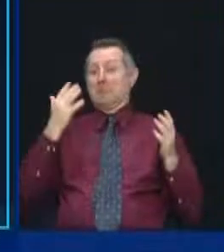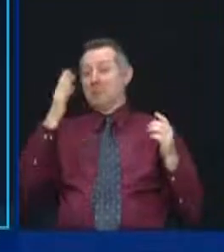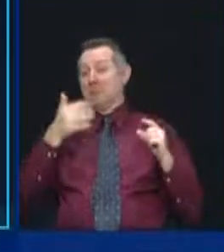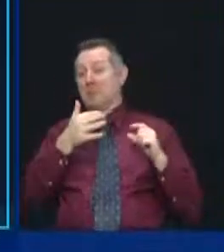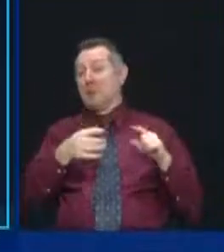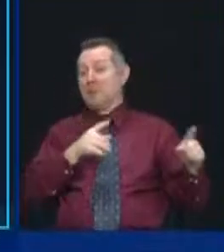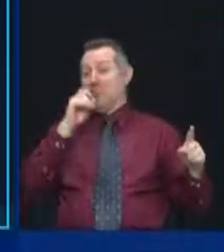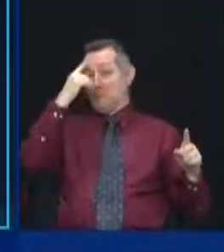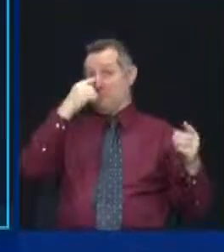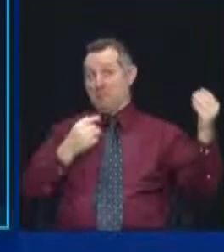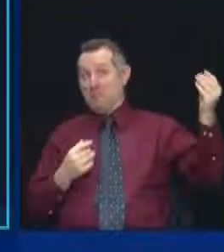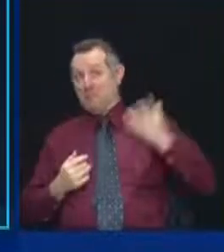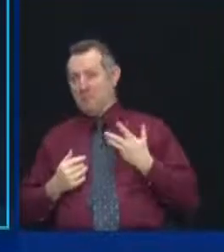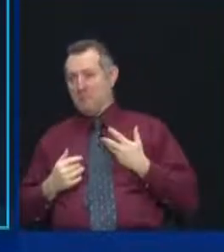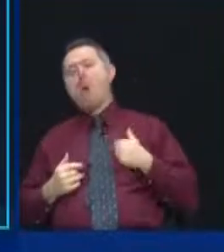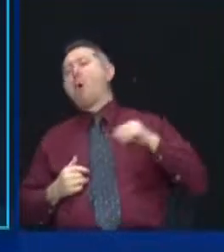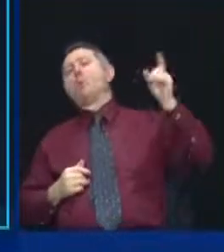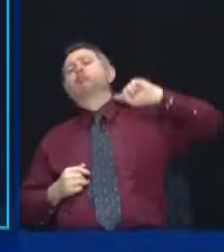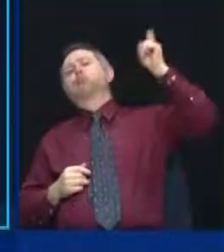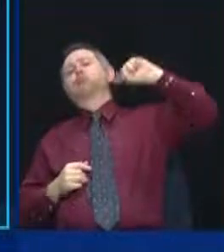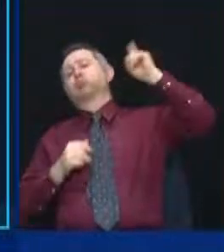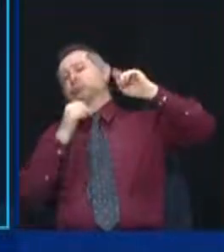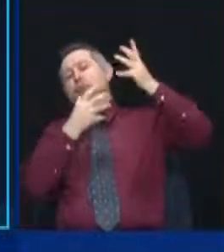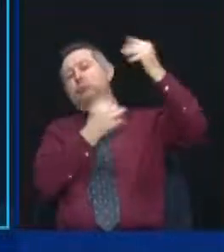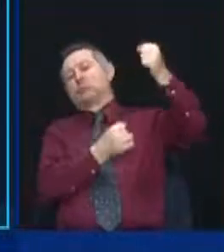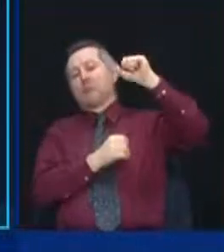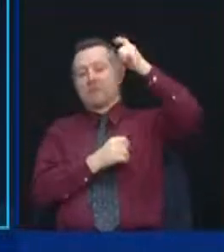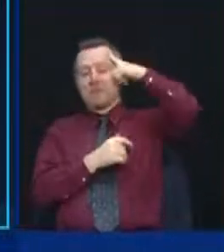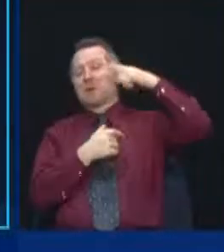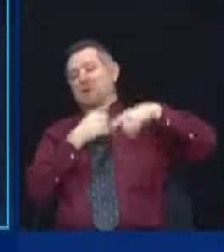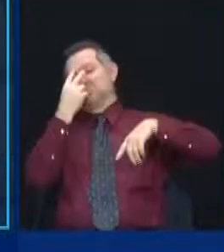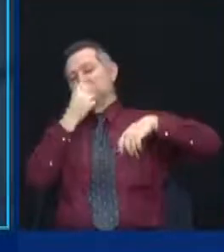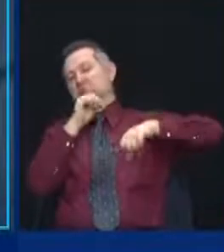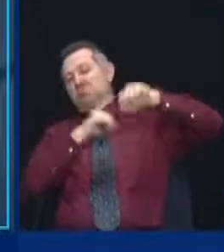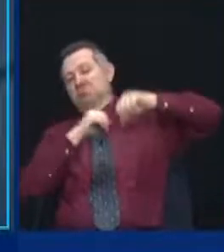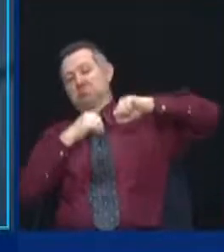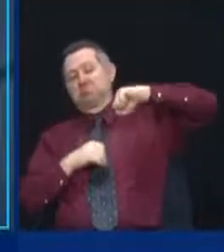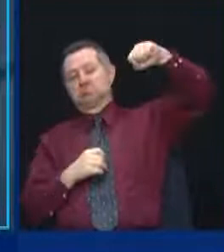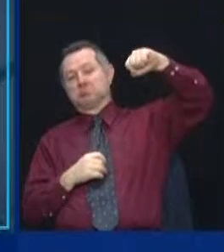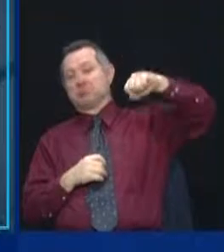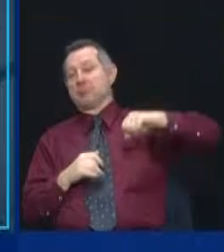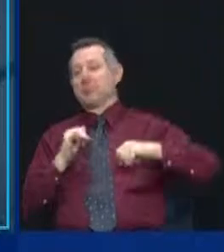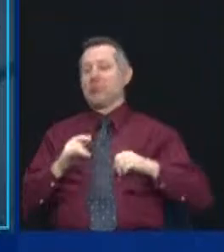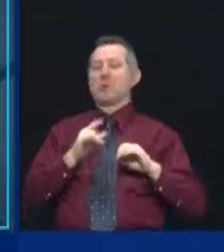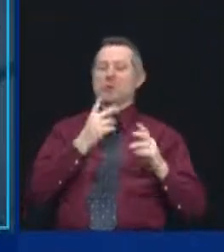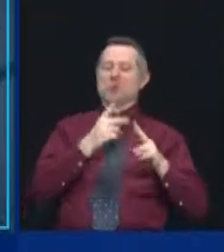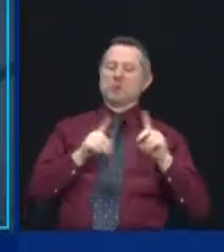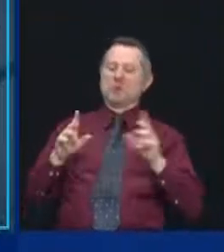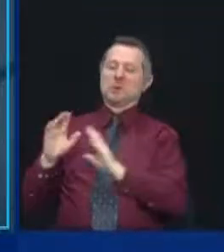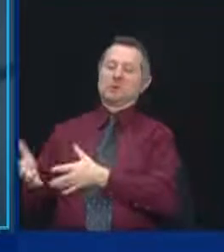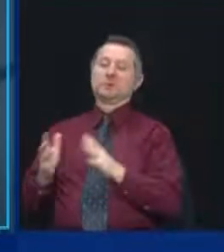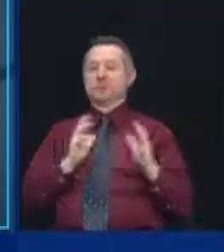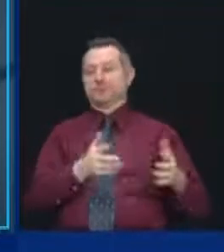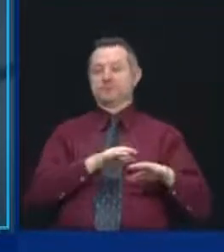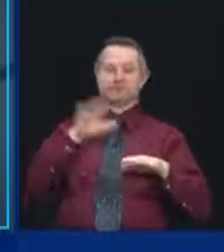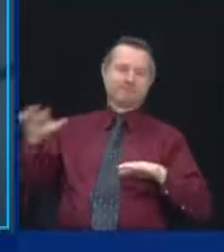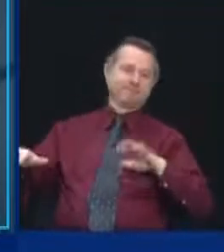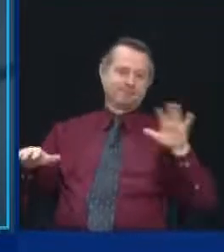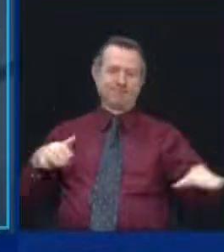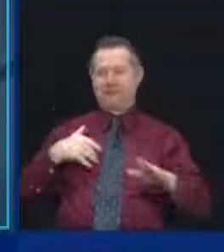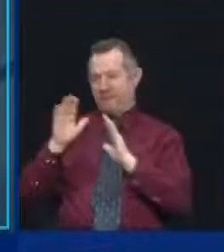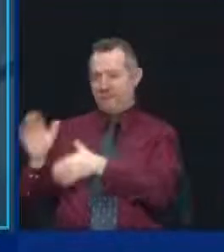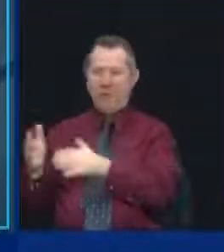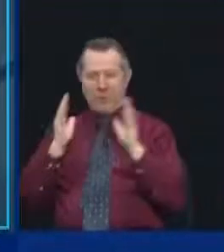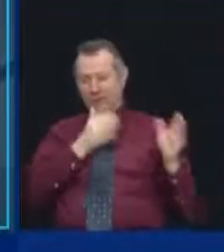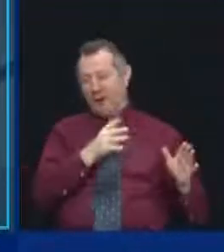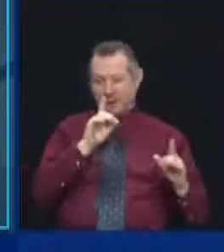doubt government. I distrust government. So those are the two groups we're working on. But the arrows are pointed in the right